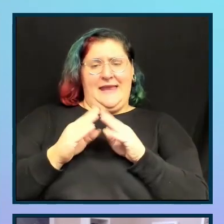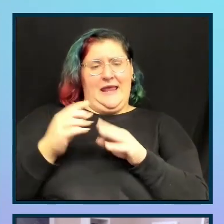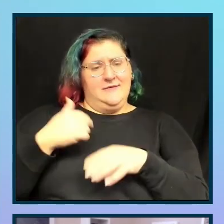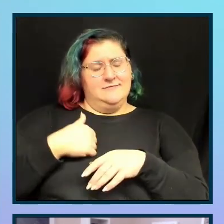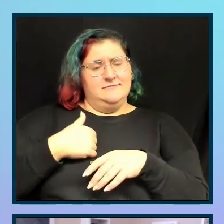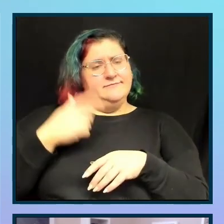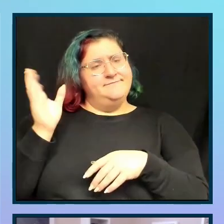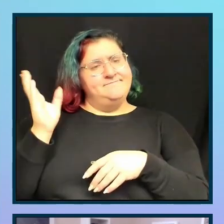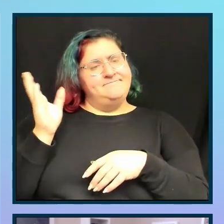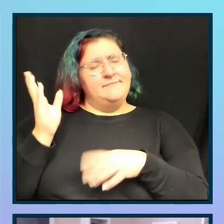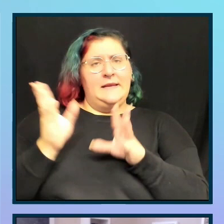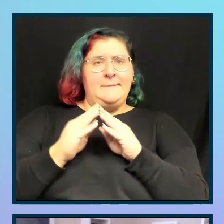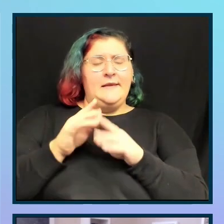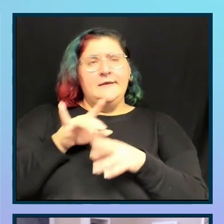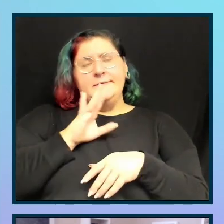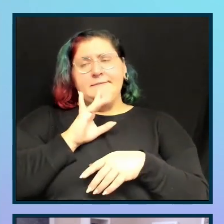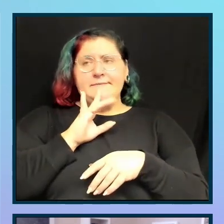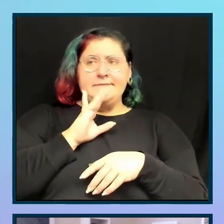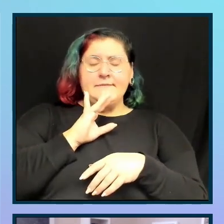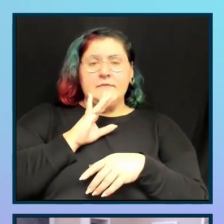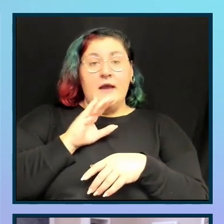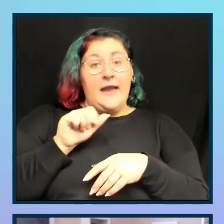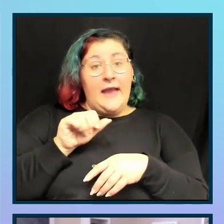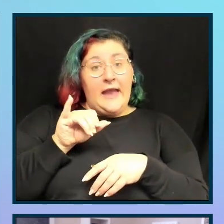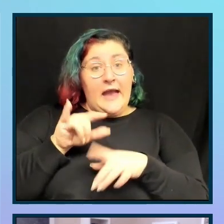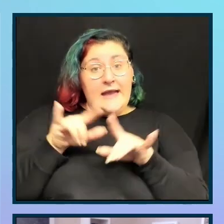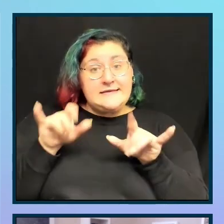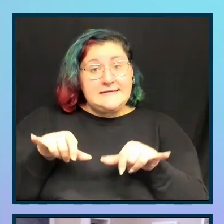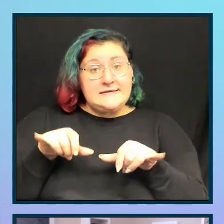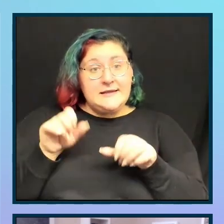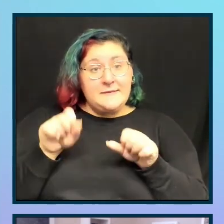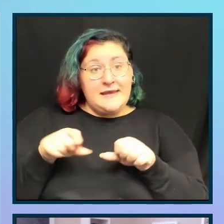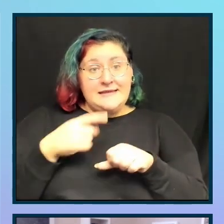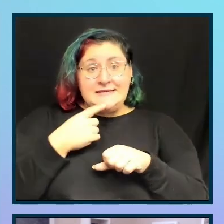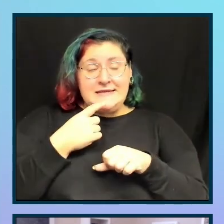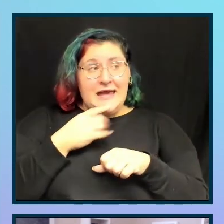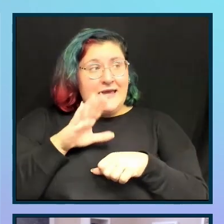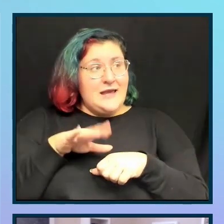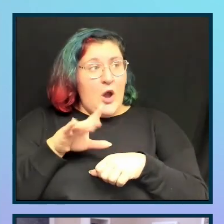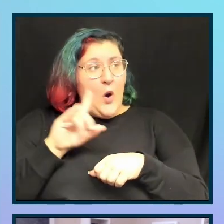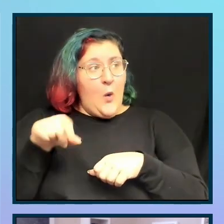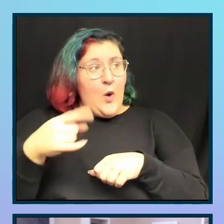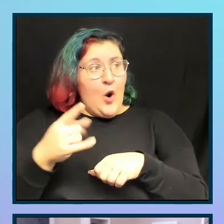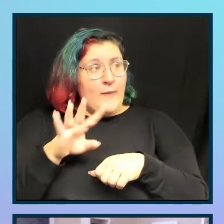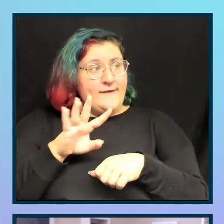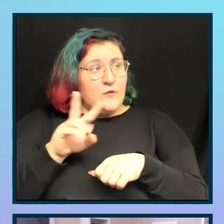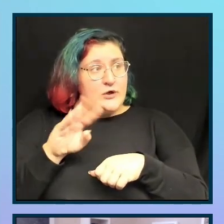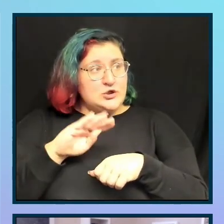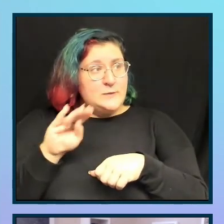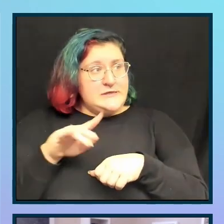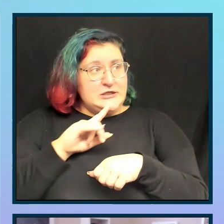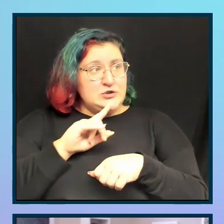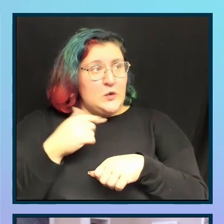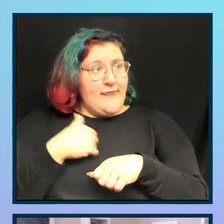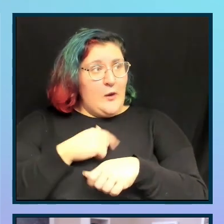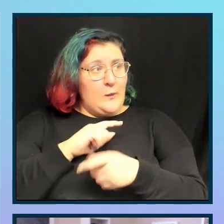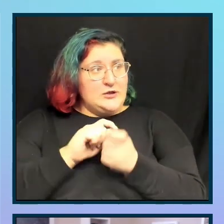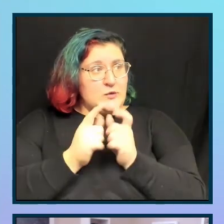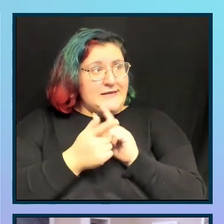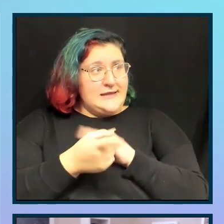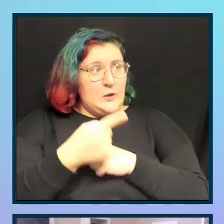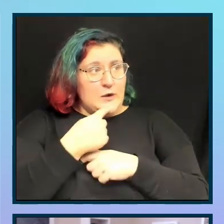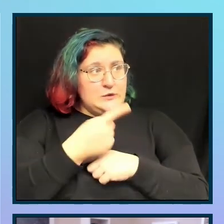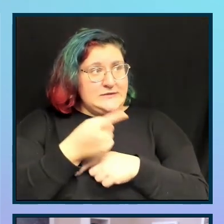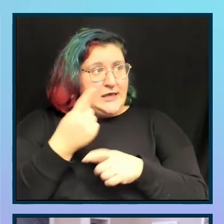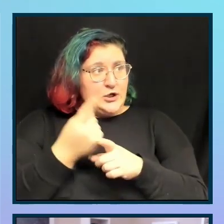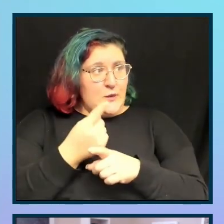hey, we're only, 42% sure that we transcribed that last thing you said correctly. Before you